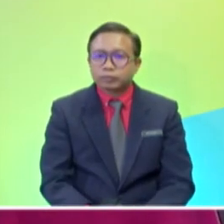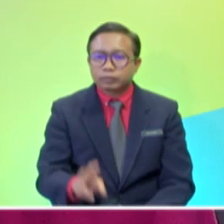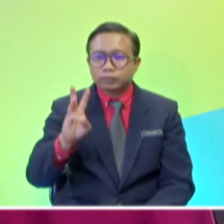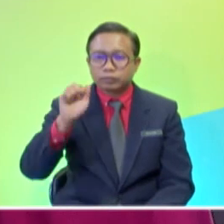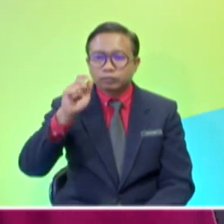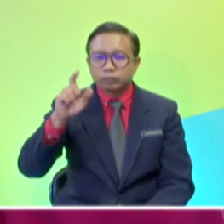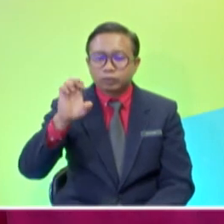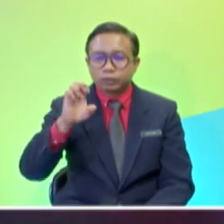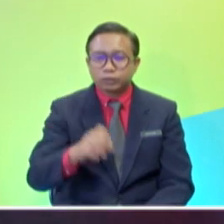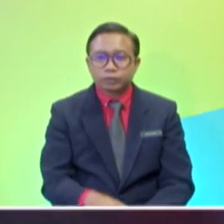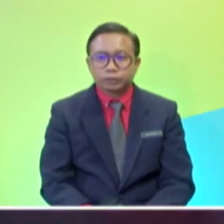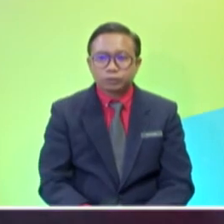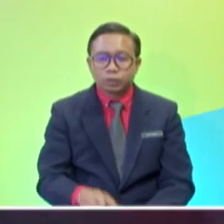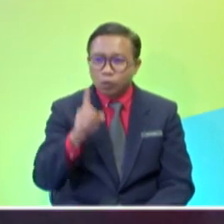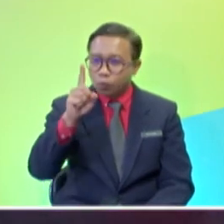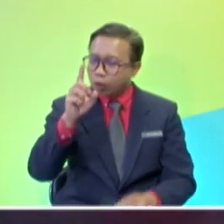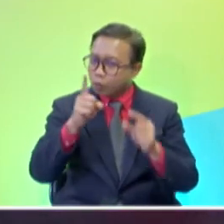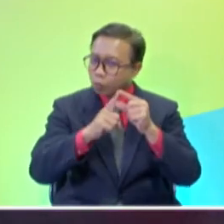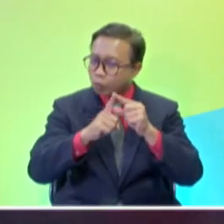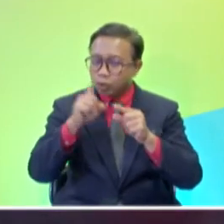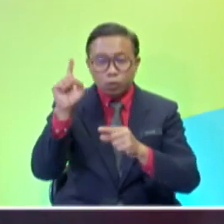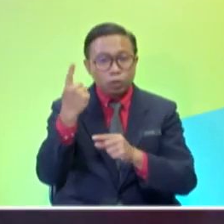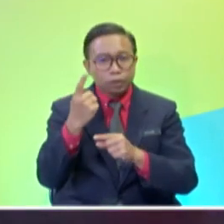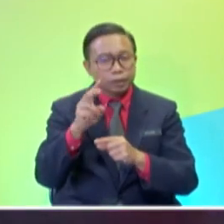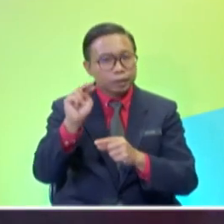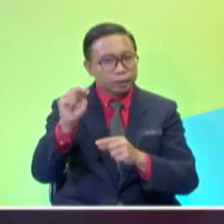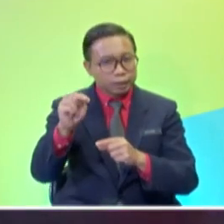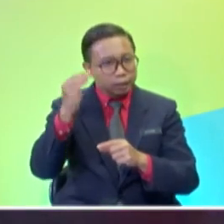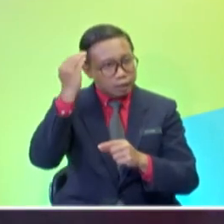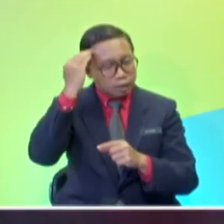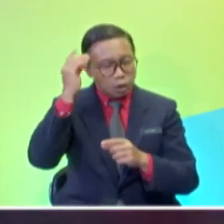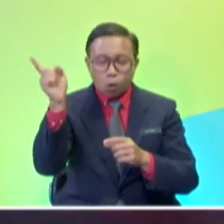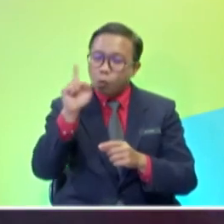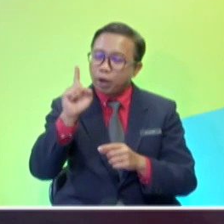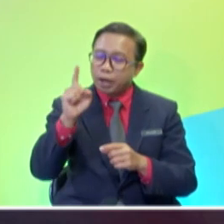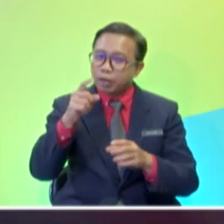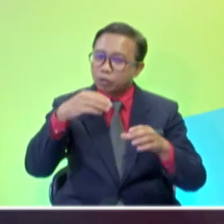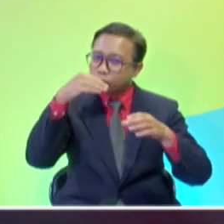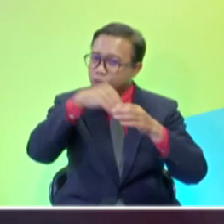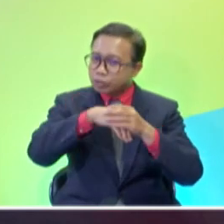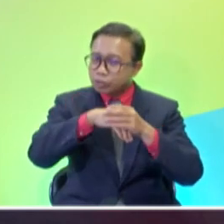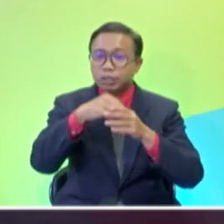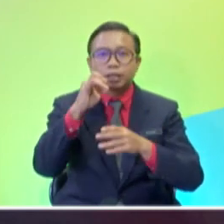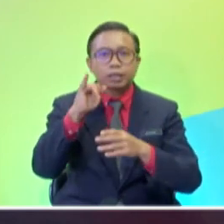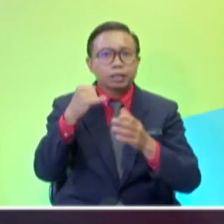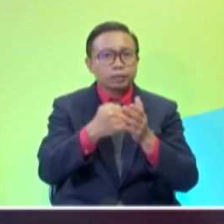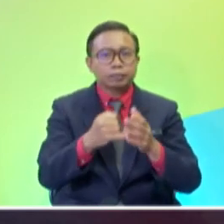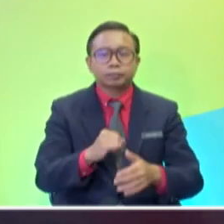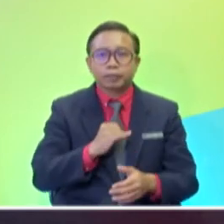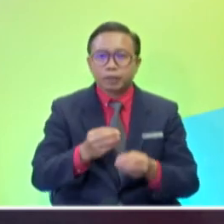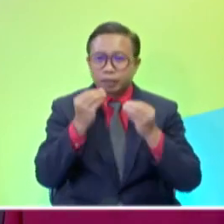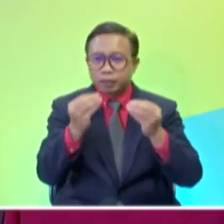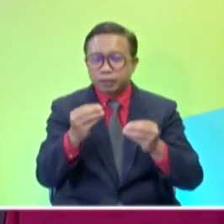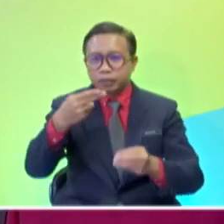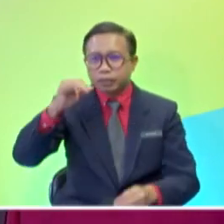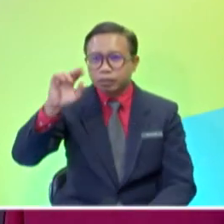It's just inserting one word and Yes, not but changing anything. you need to know where to insert it. Yes. And I'll give you a